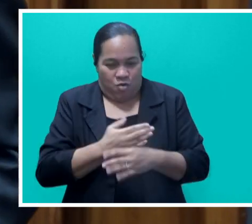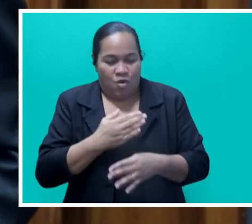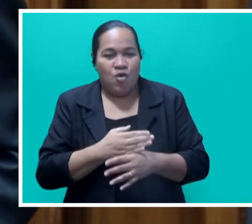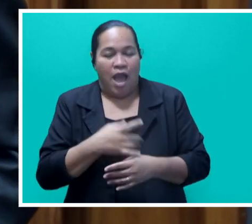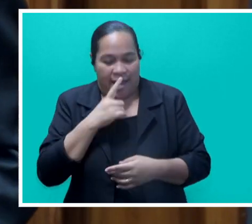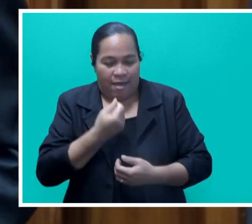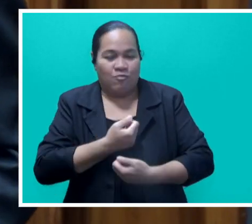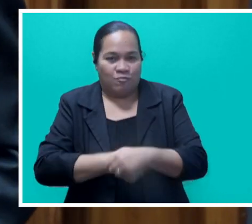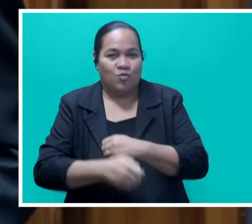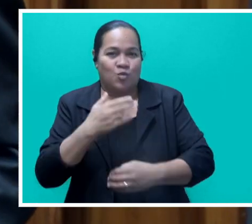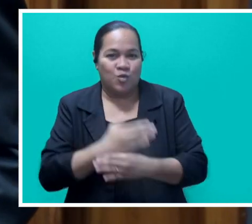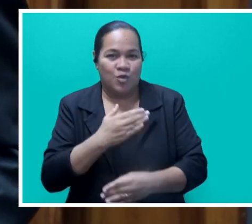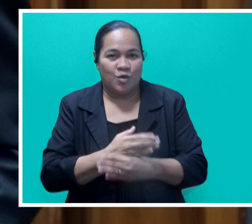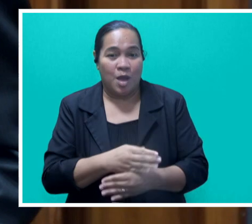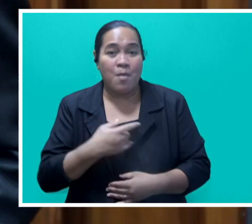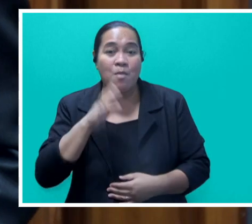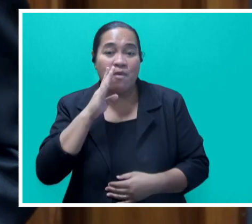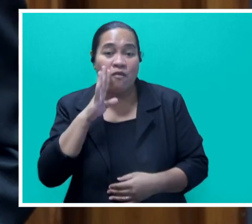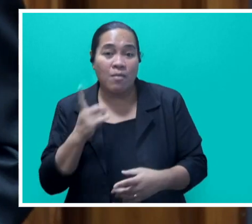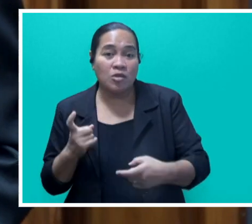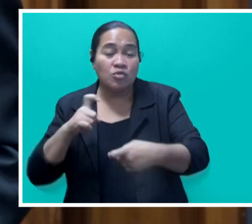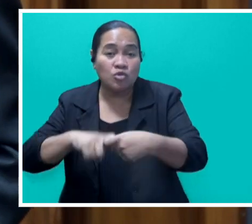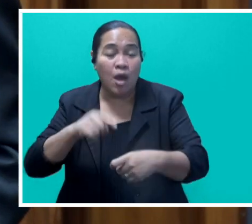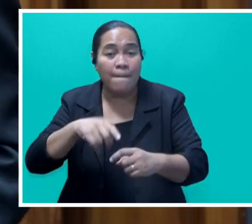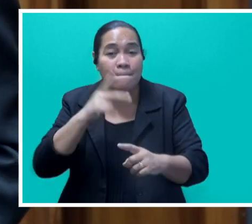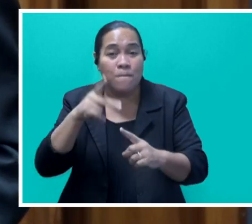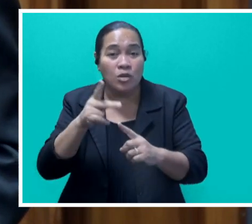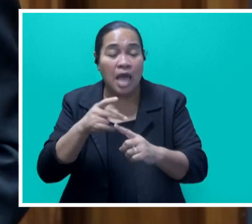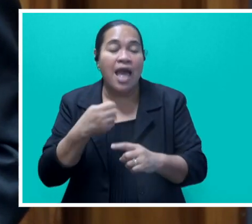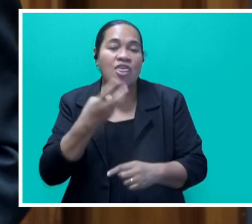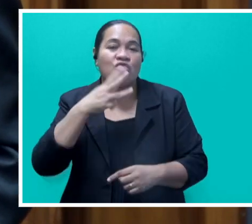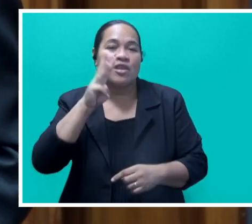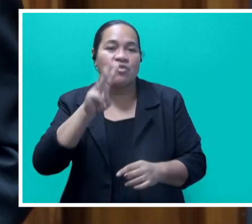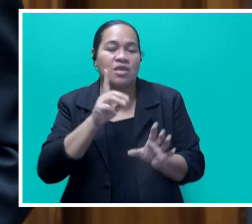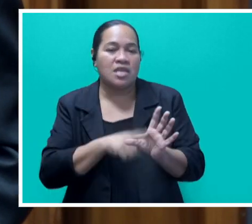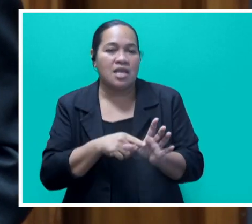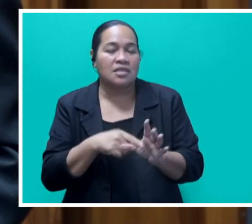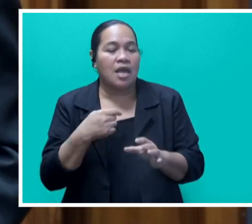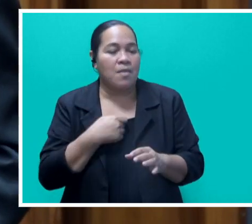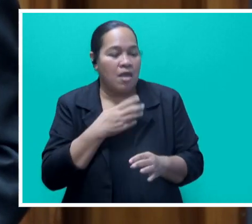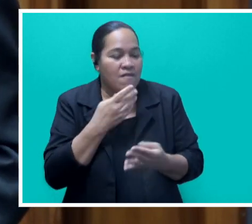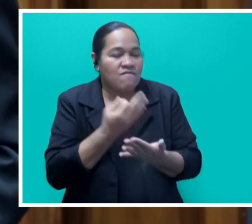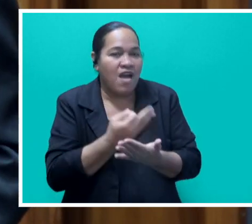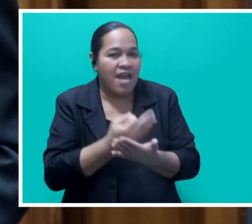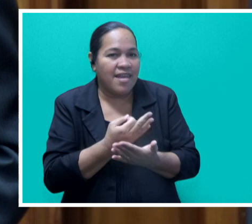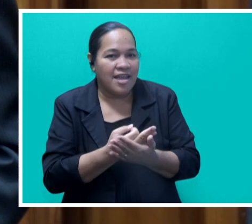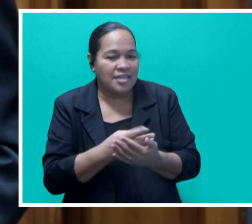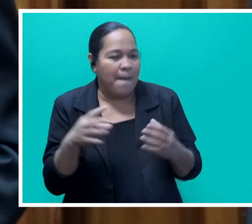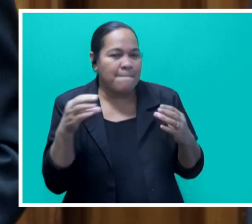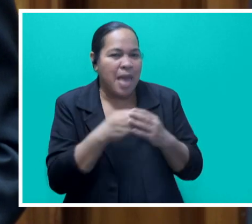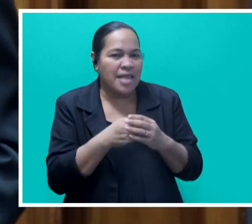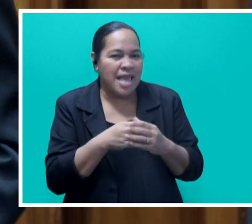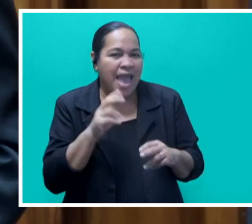tireless worker. Before joining politics, I had 33 years career in finance, aviation, banking, and